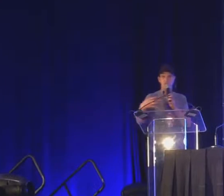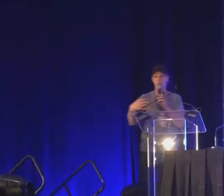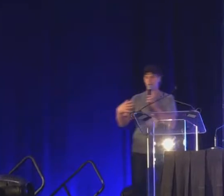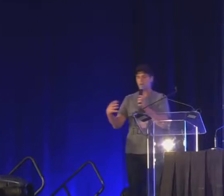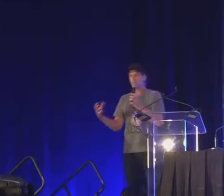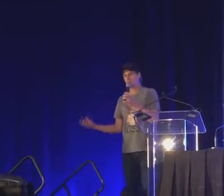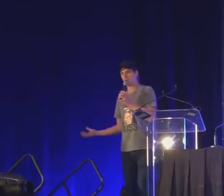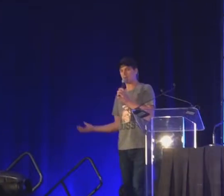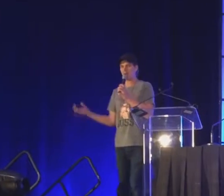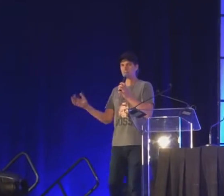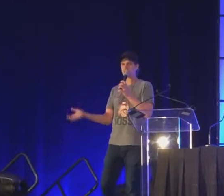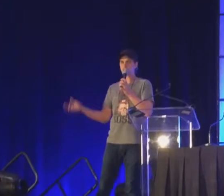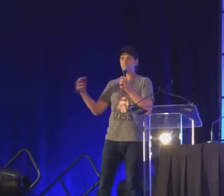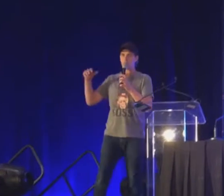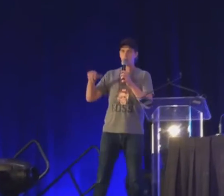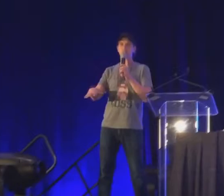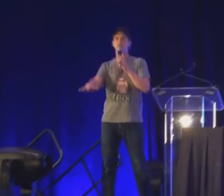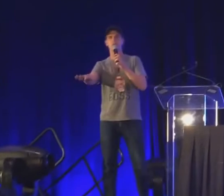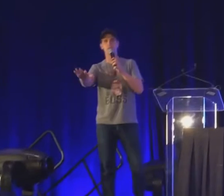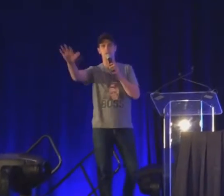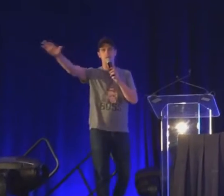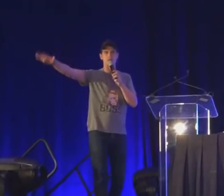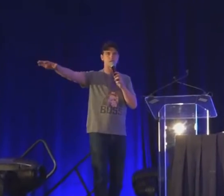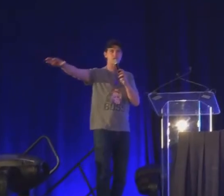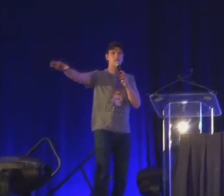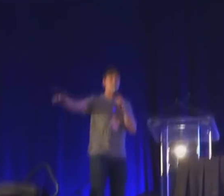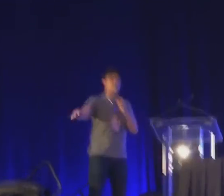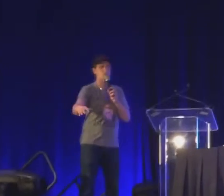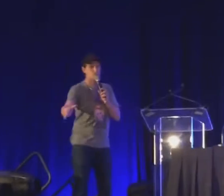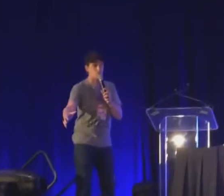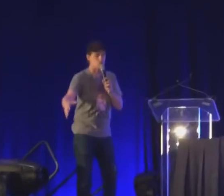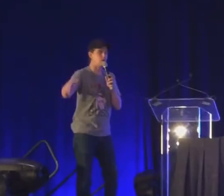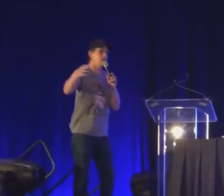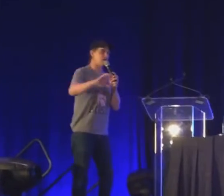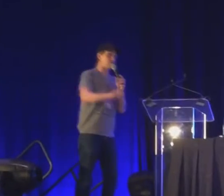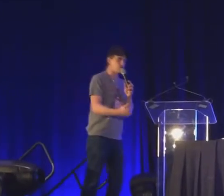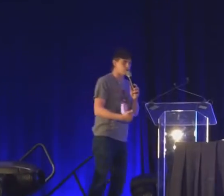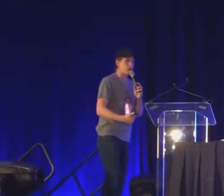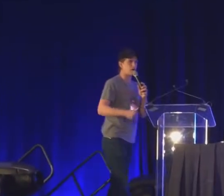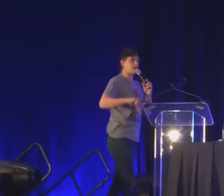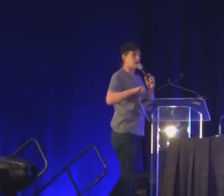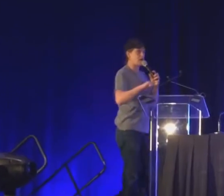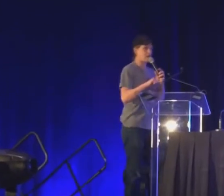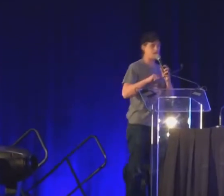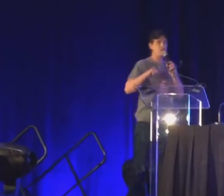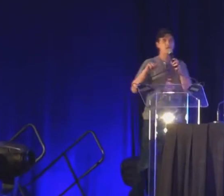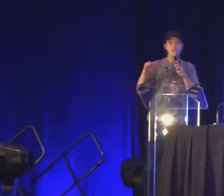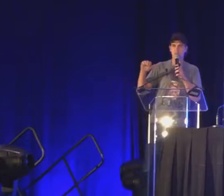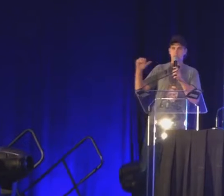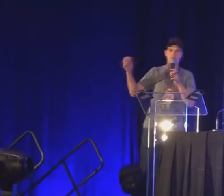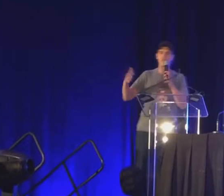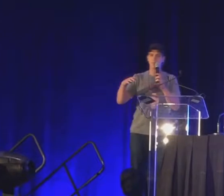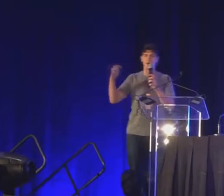center in our town, where like after school I'd walk down the hill and go to the community center, and there was pool and foosball